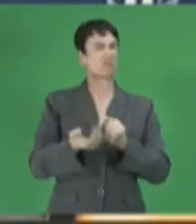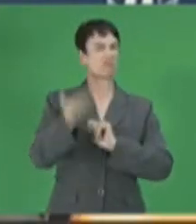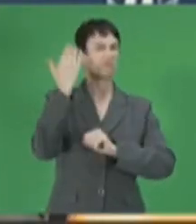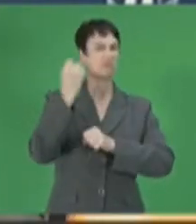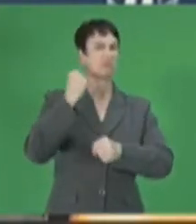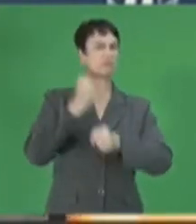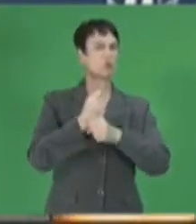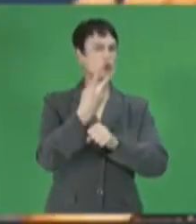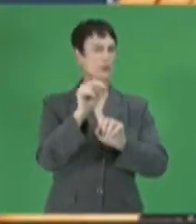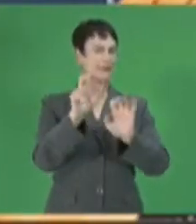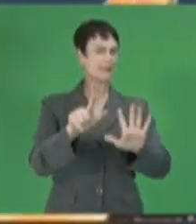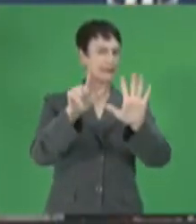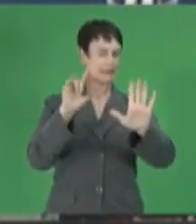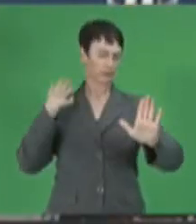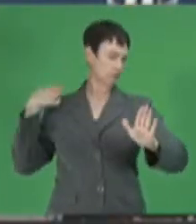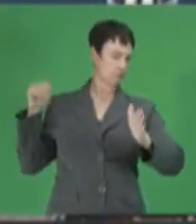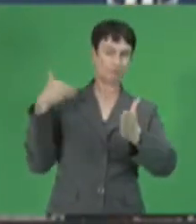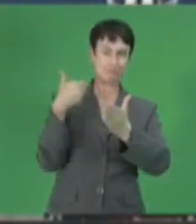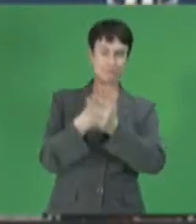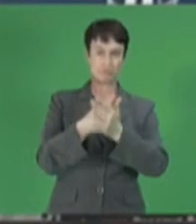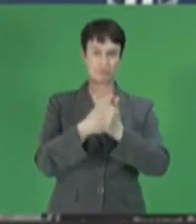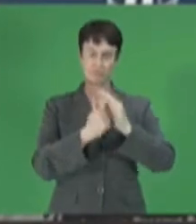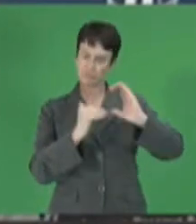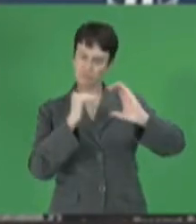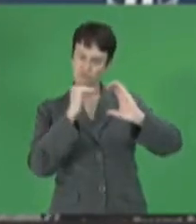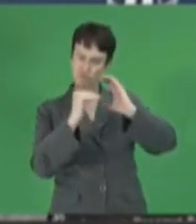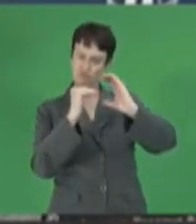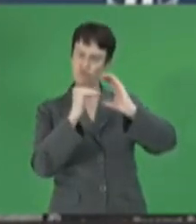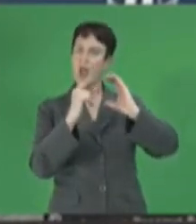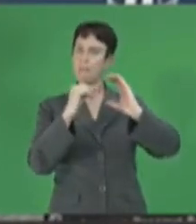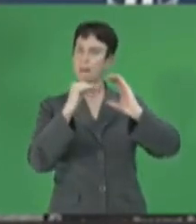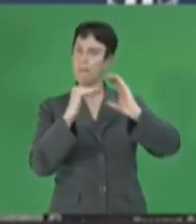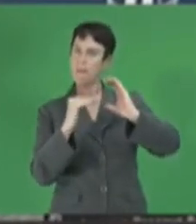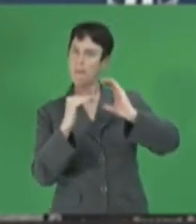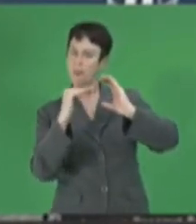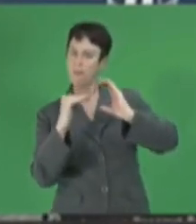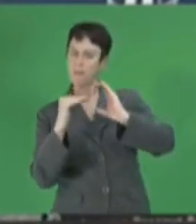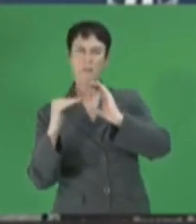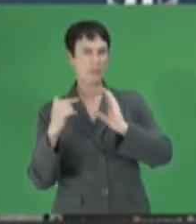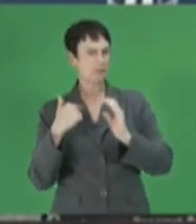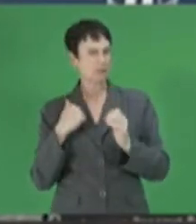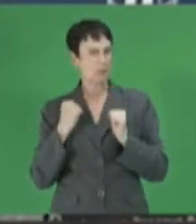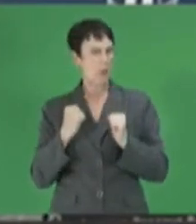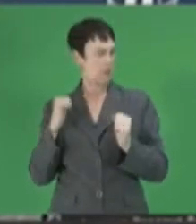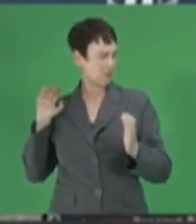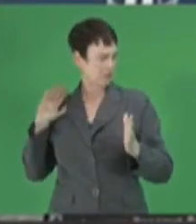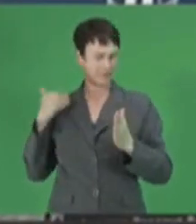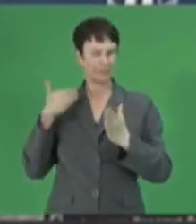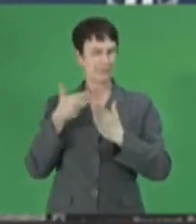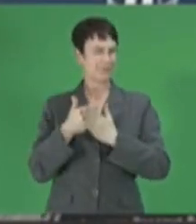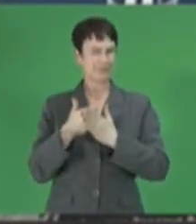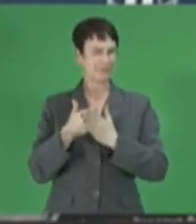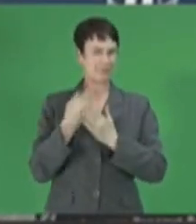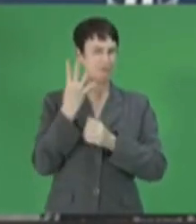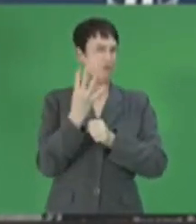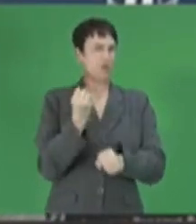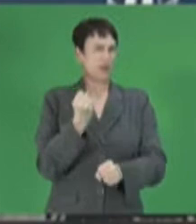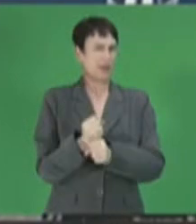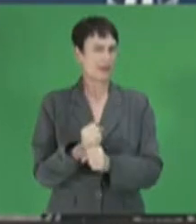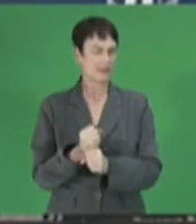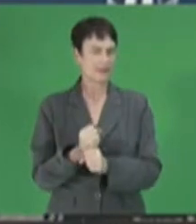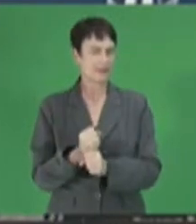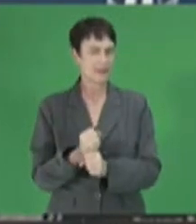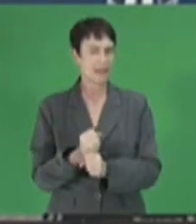inflation expectations have been coming down. Yes, a credible central bank plays a role, but as we have